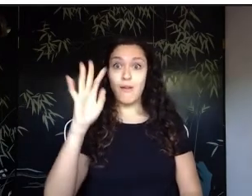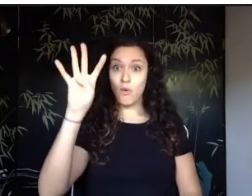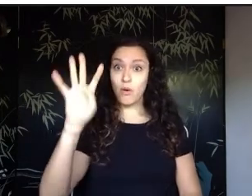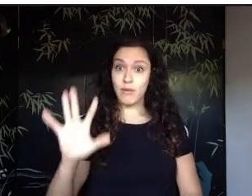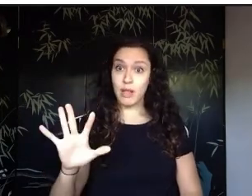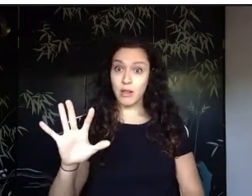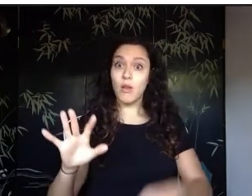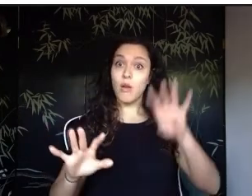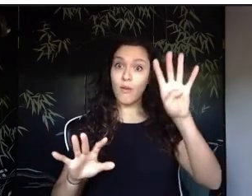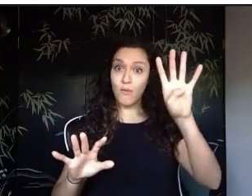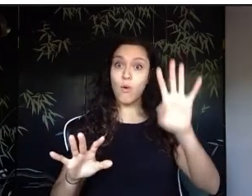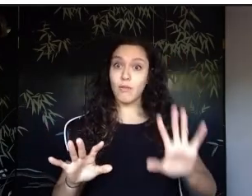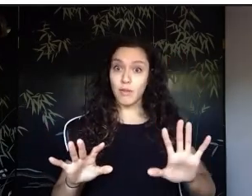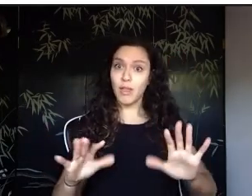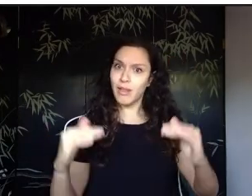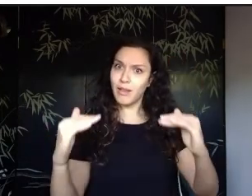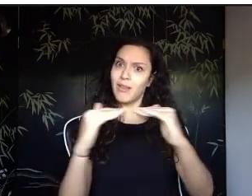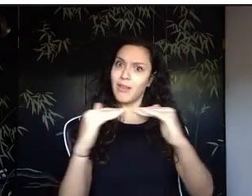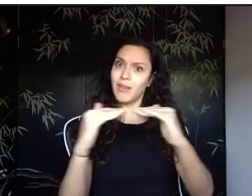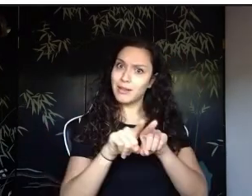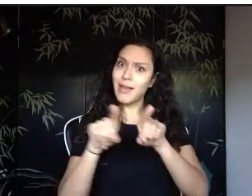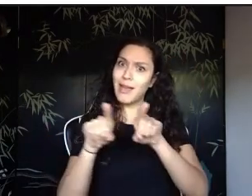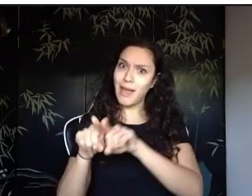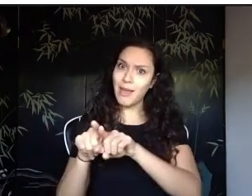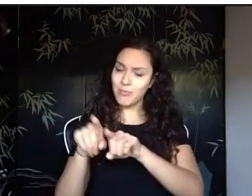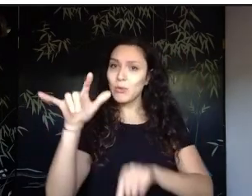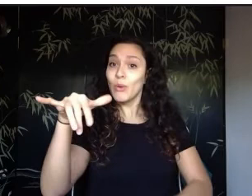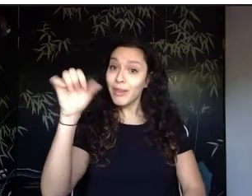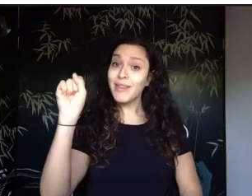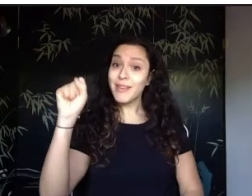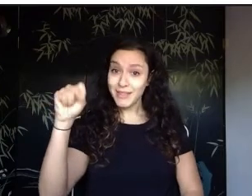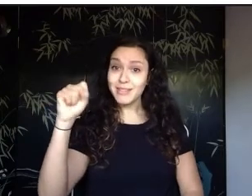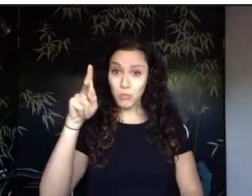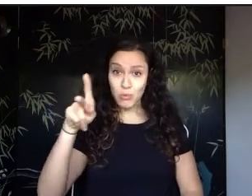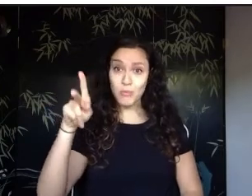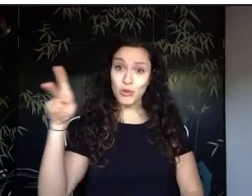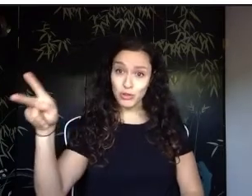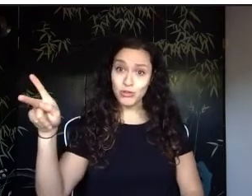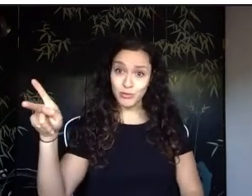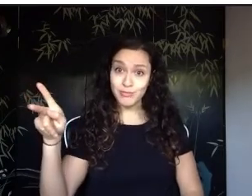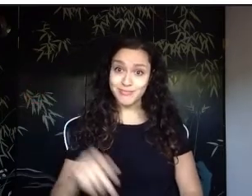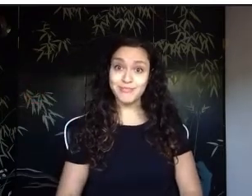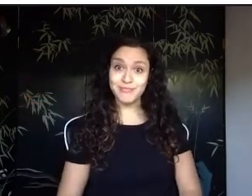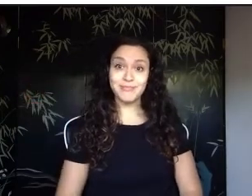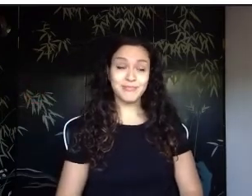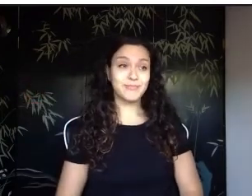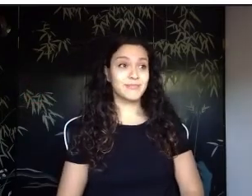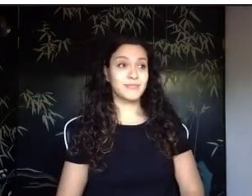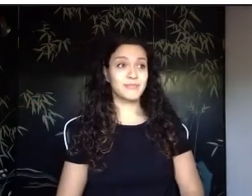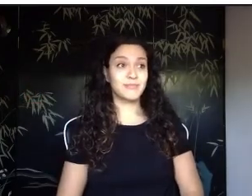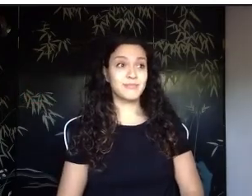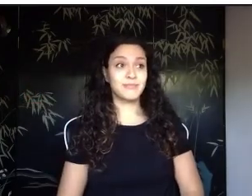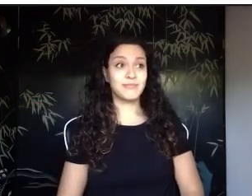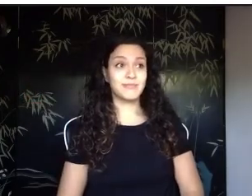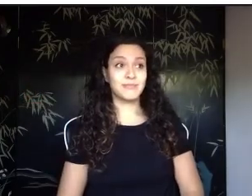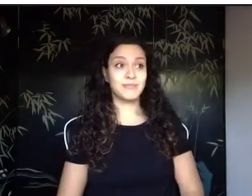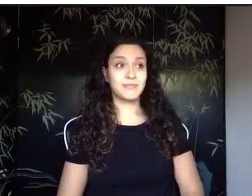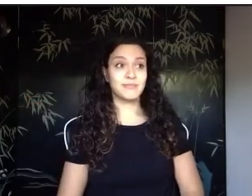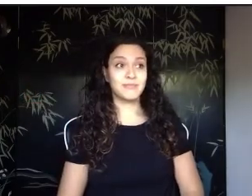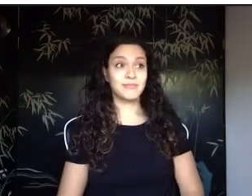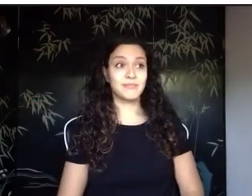get 4/5. And the next fraction is 4/5. Hey, these are equal. So these are